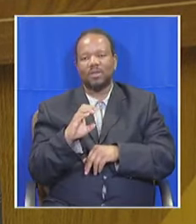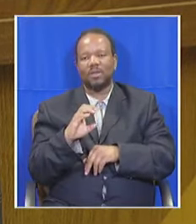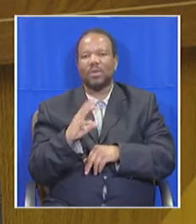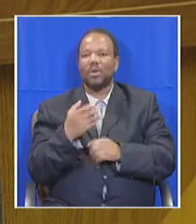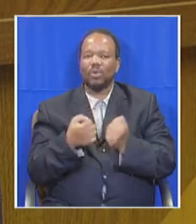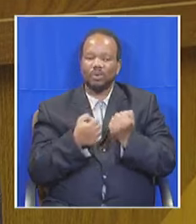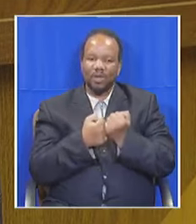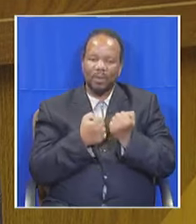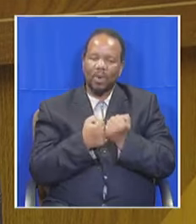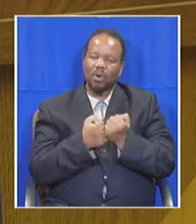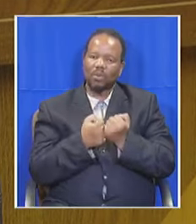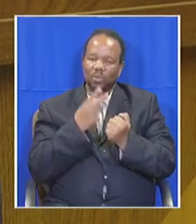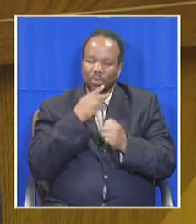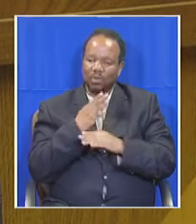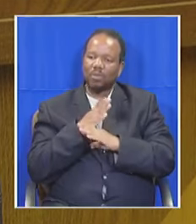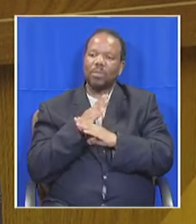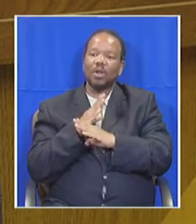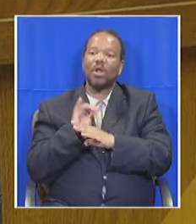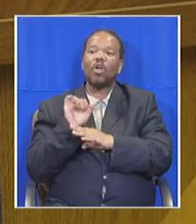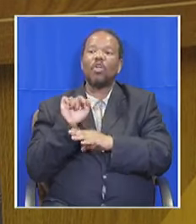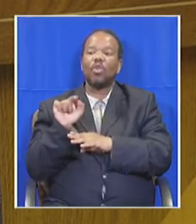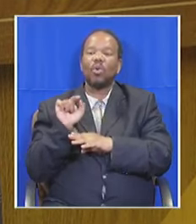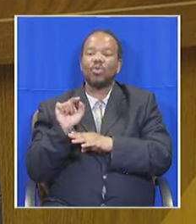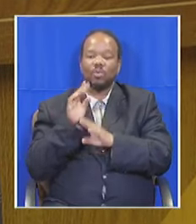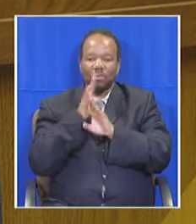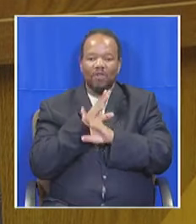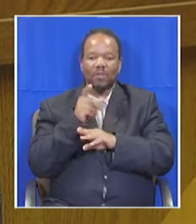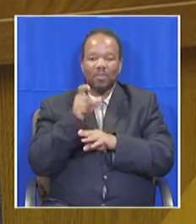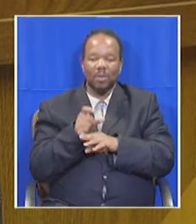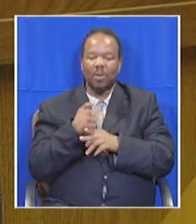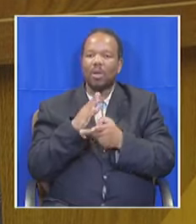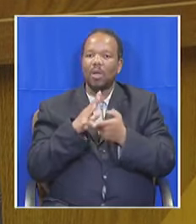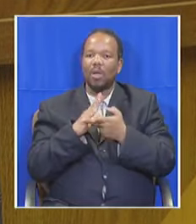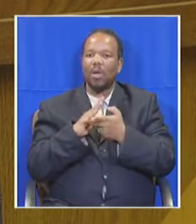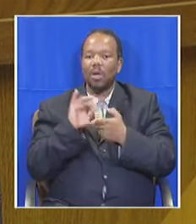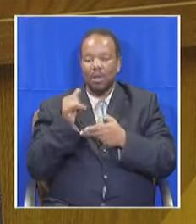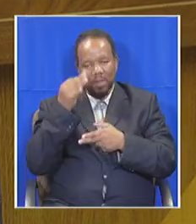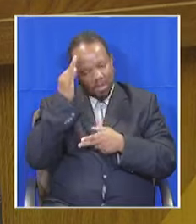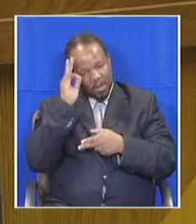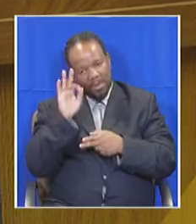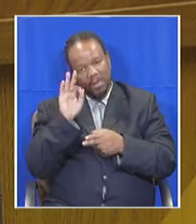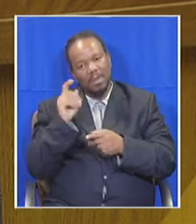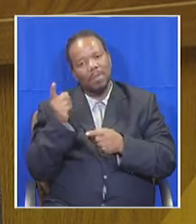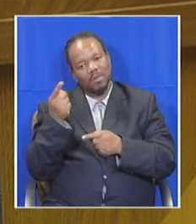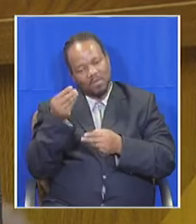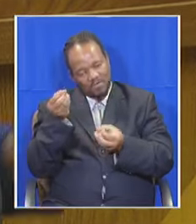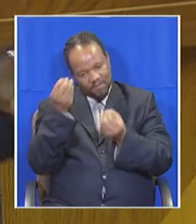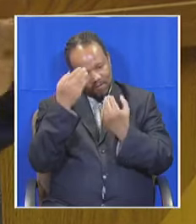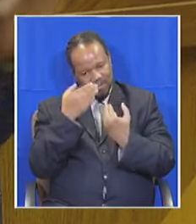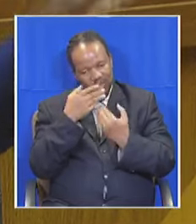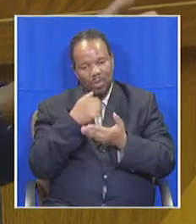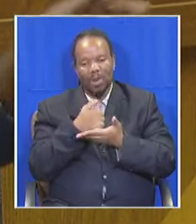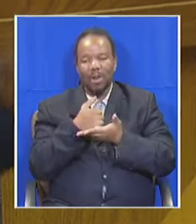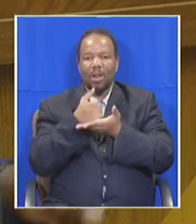who, in the employ of the state and any private sector, bring information that must assist us. Similarly,